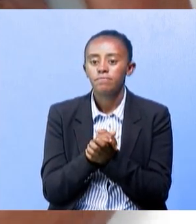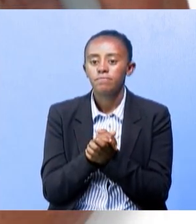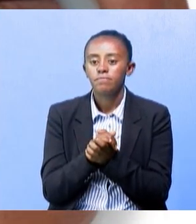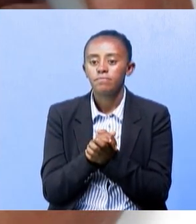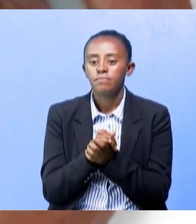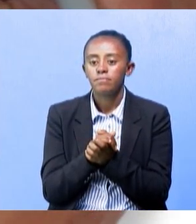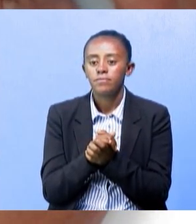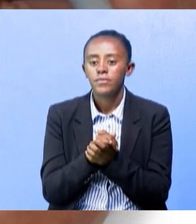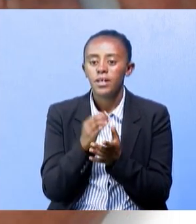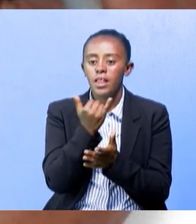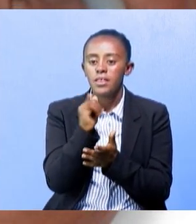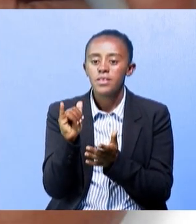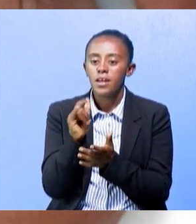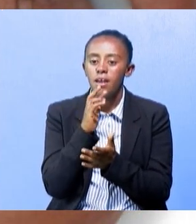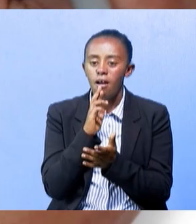they are